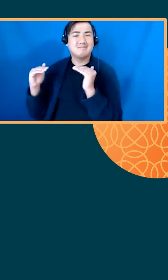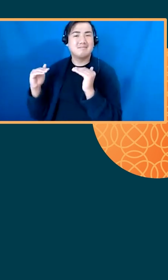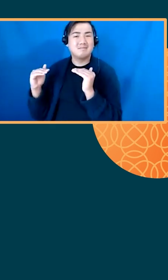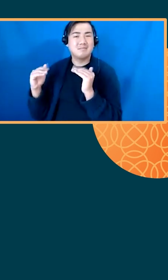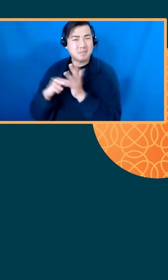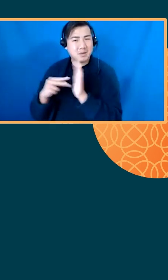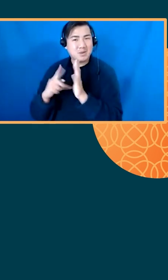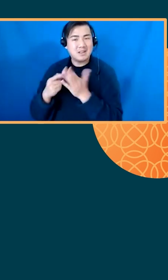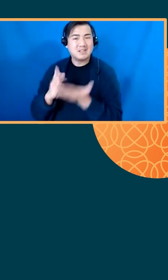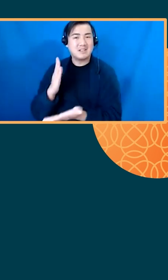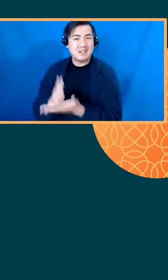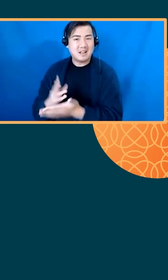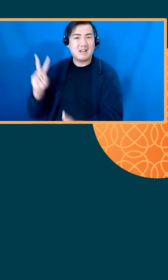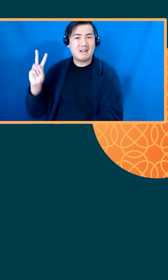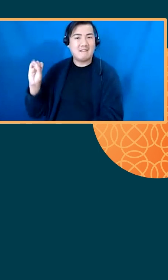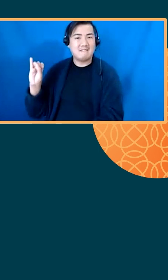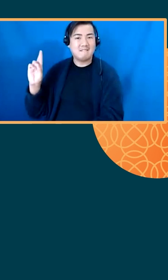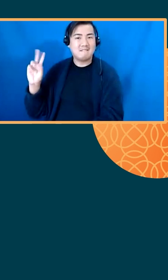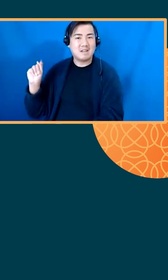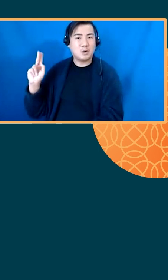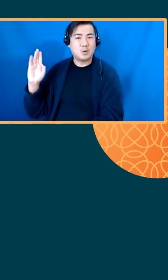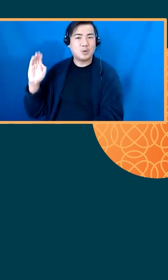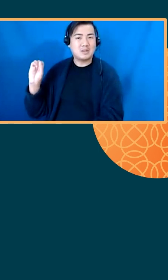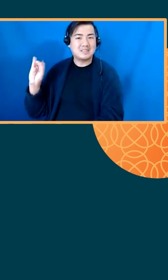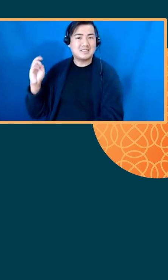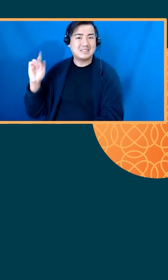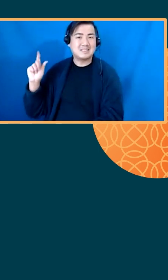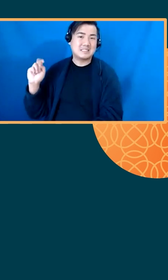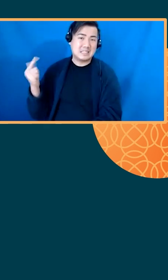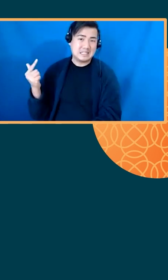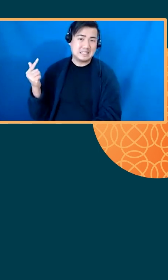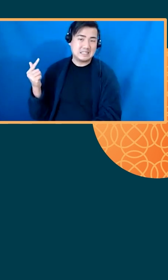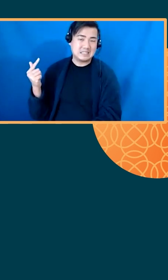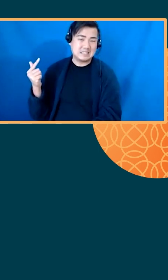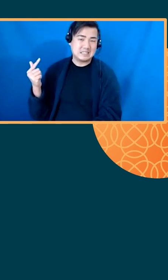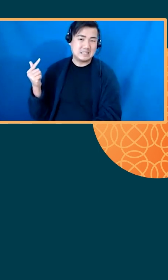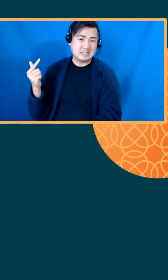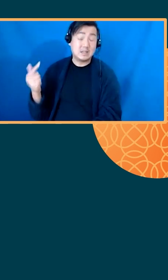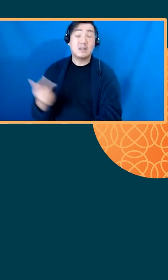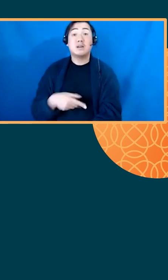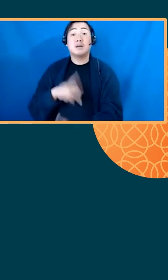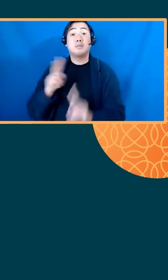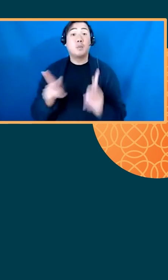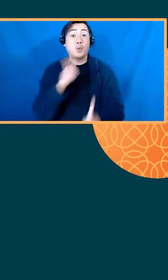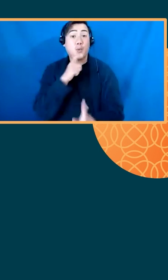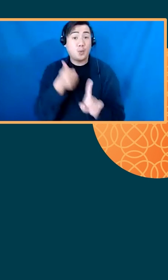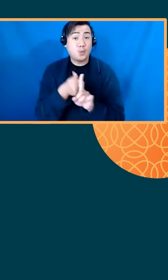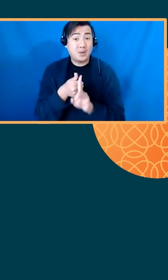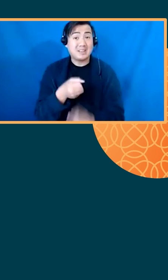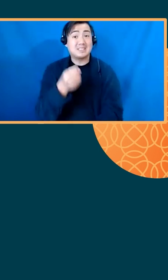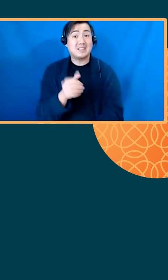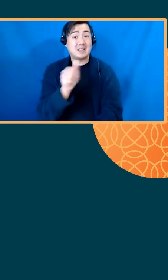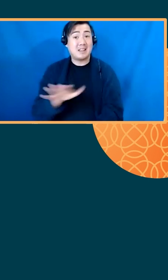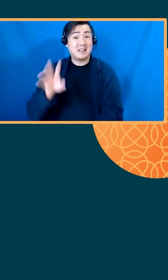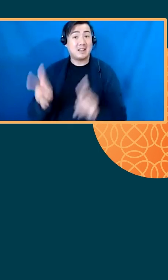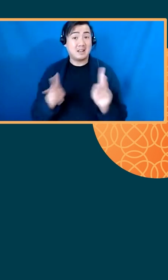virtue signaling. And I would say specifically for folks that are South Asian, and I'm going to speak about this identity group because